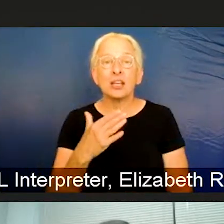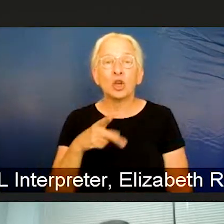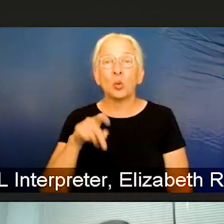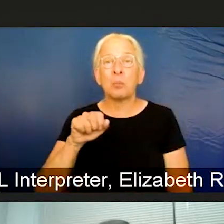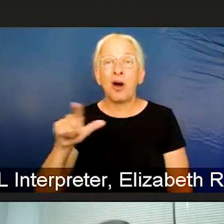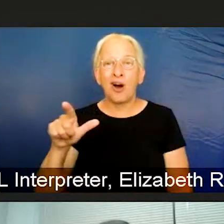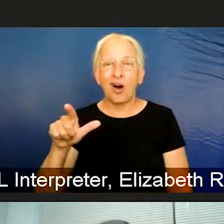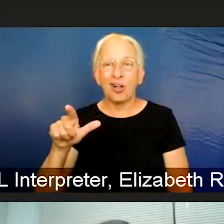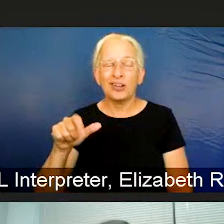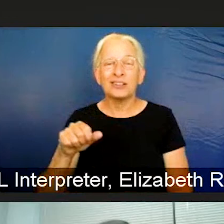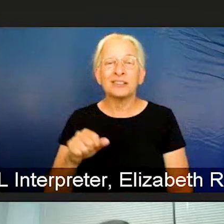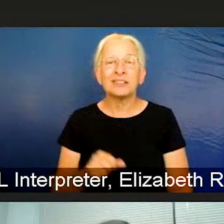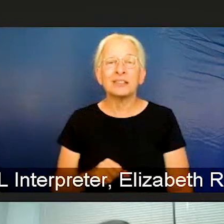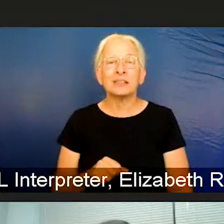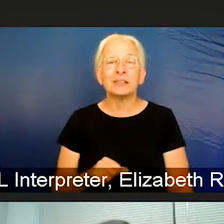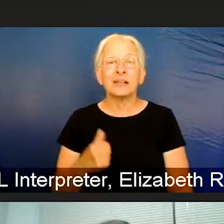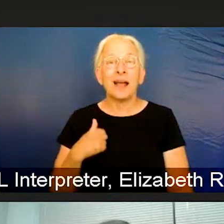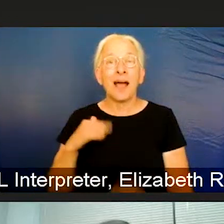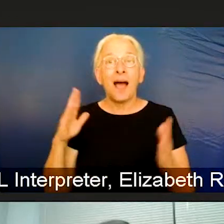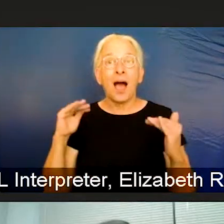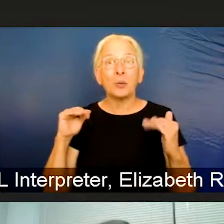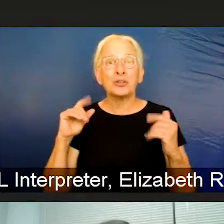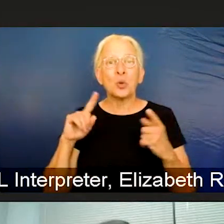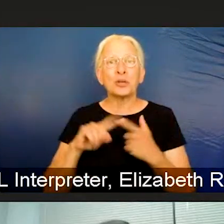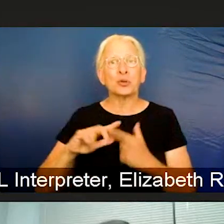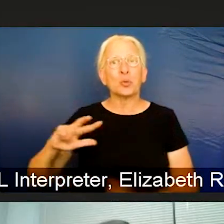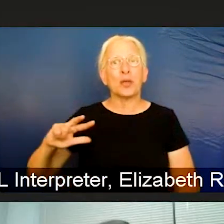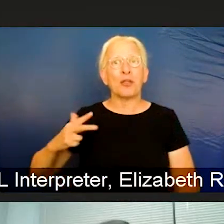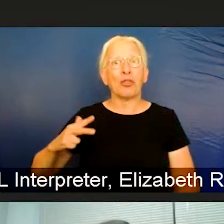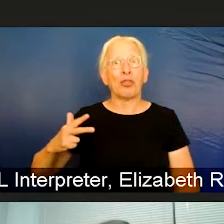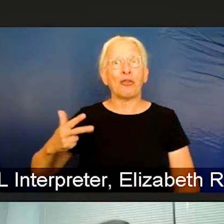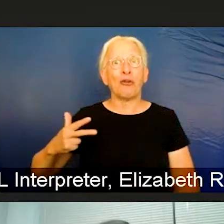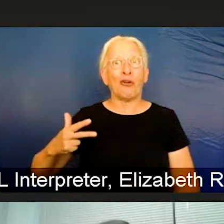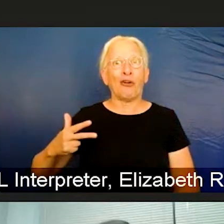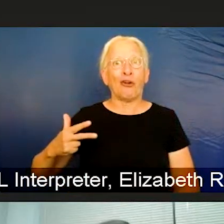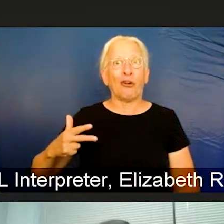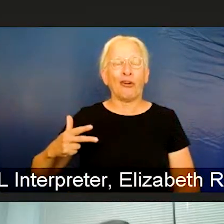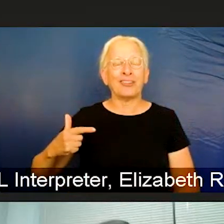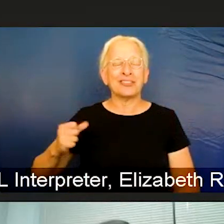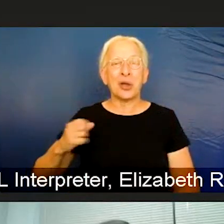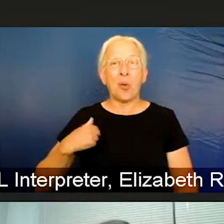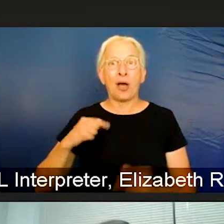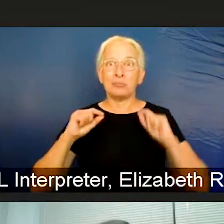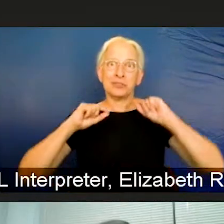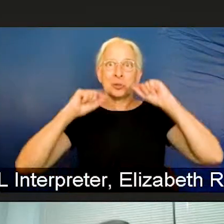I was hoping to be the third one, so you got me here by surprise.